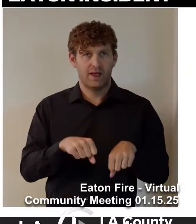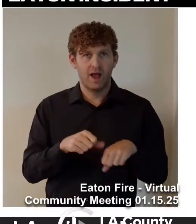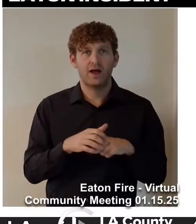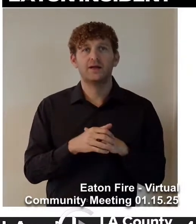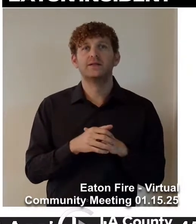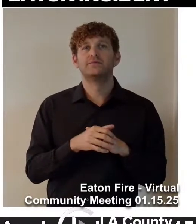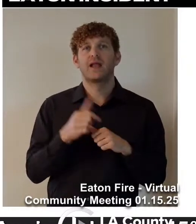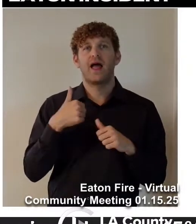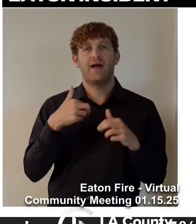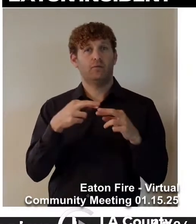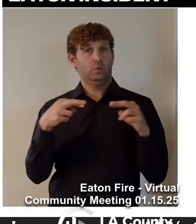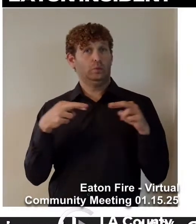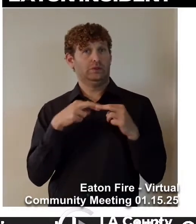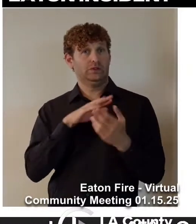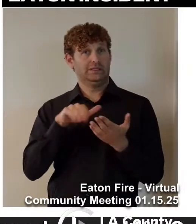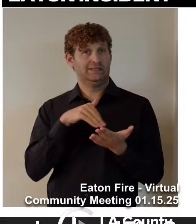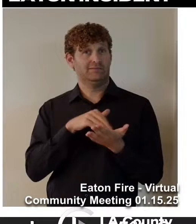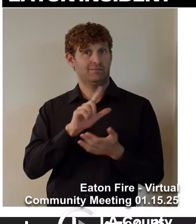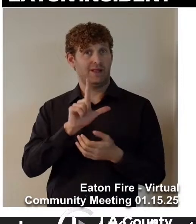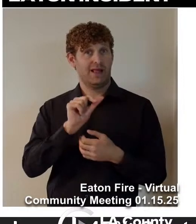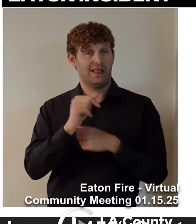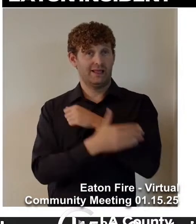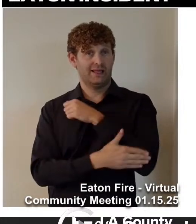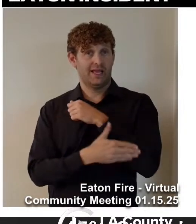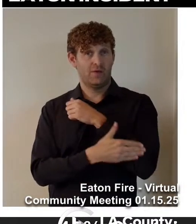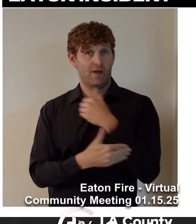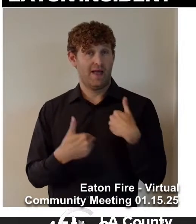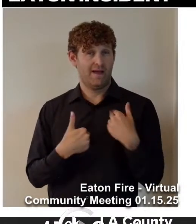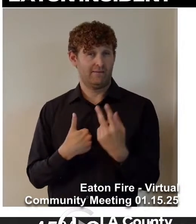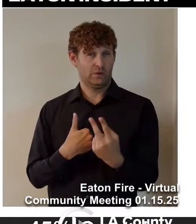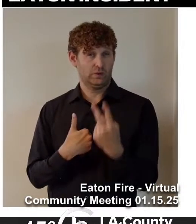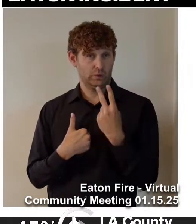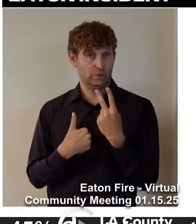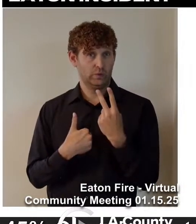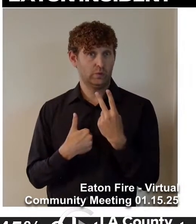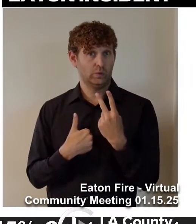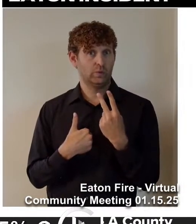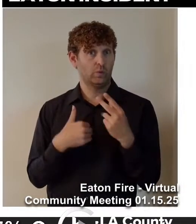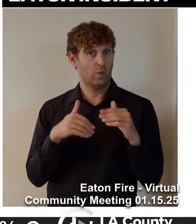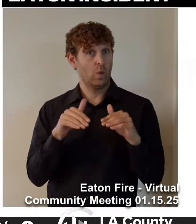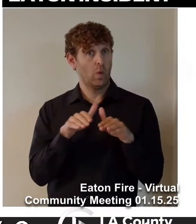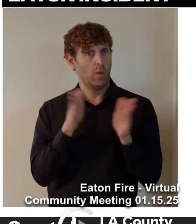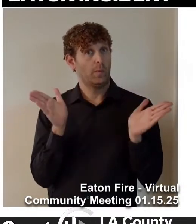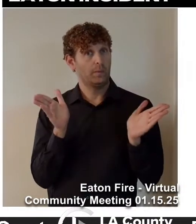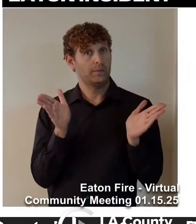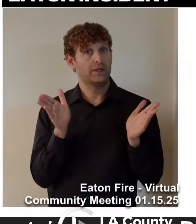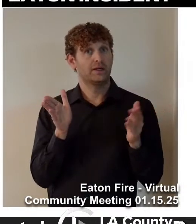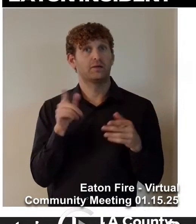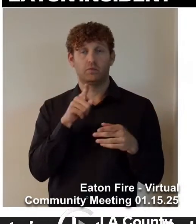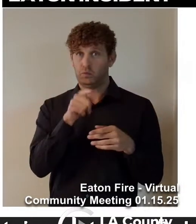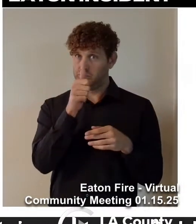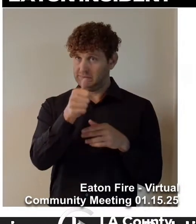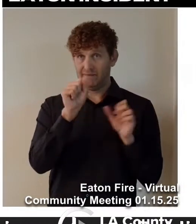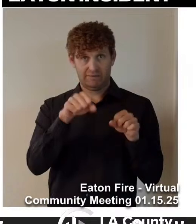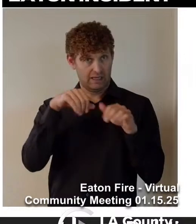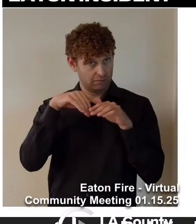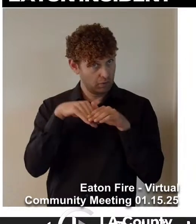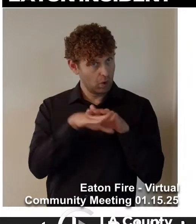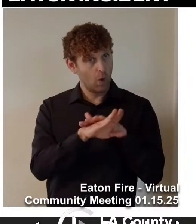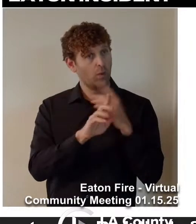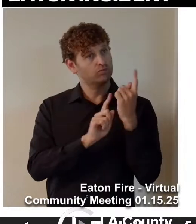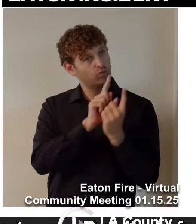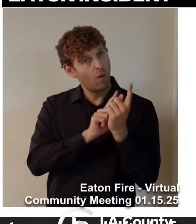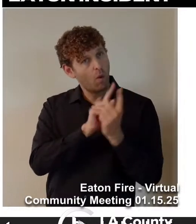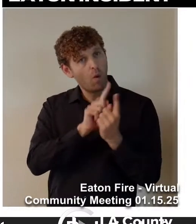centers here in LA County. Right now there are 2 open, and that's where people can go get face-to-face one-on-one